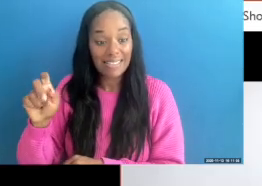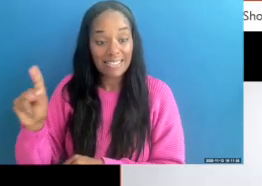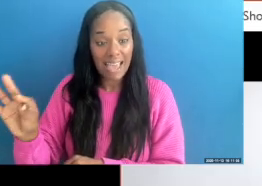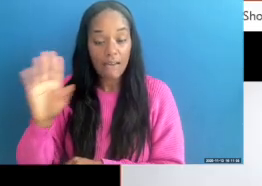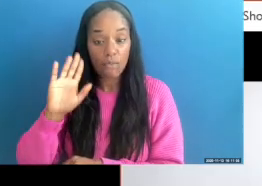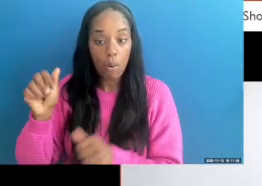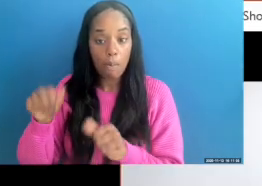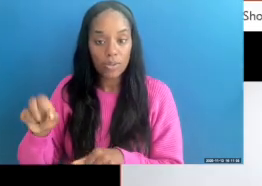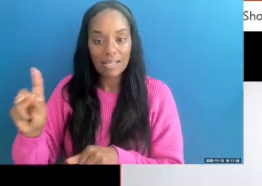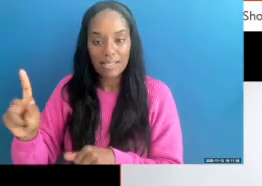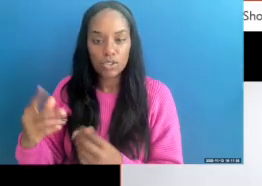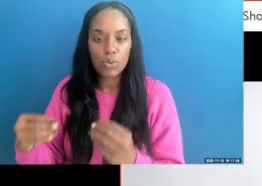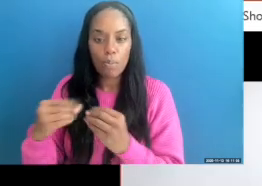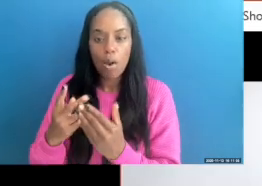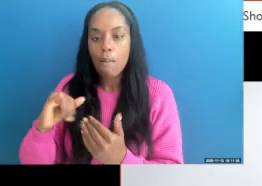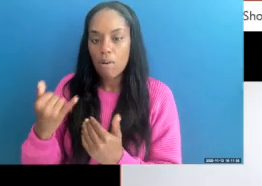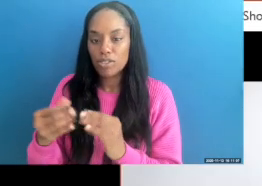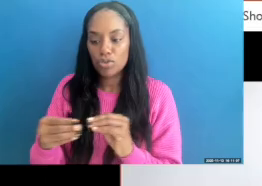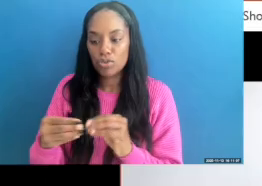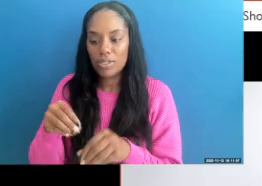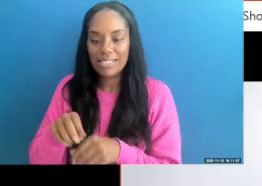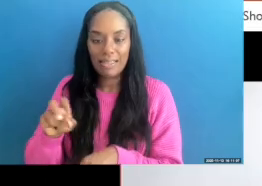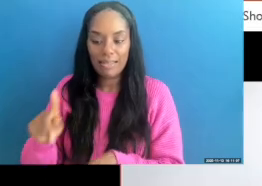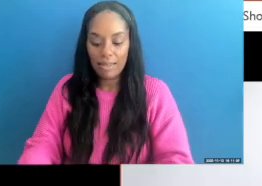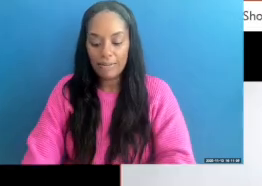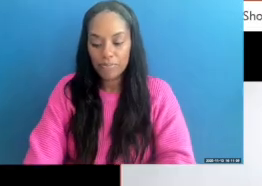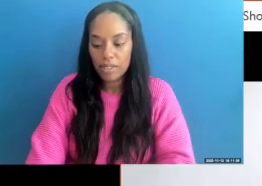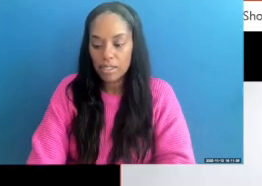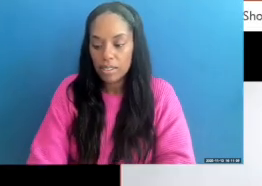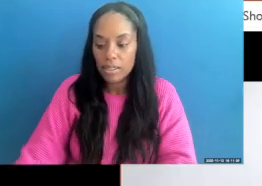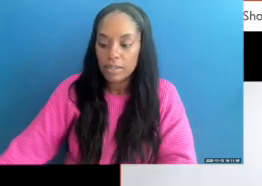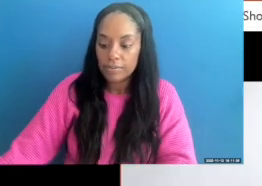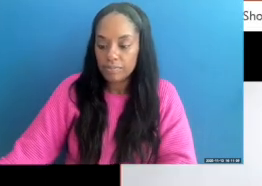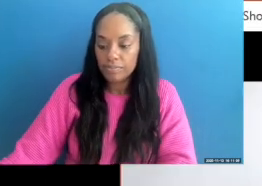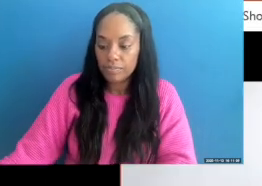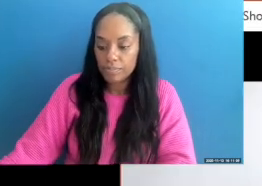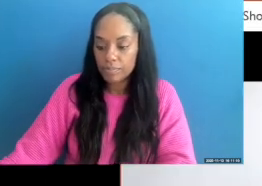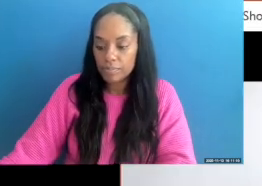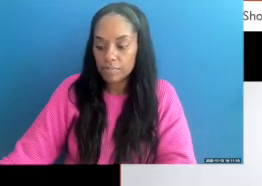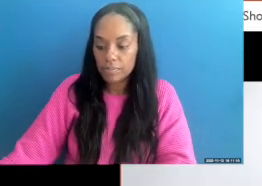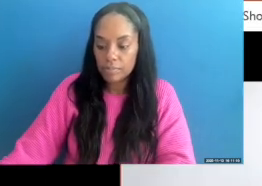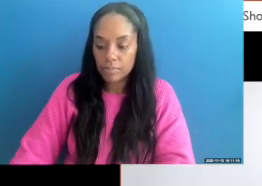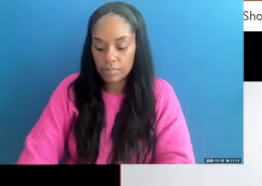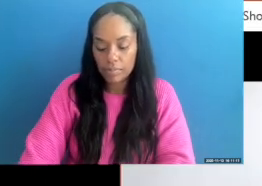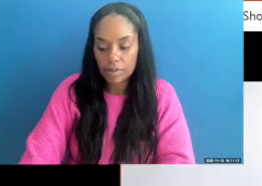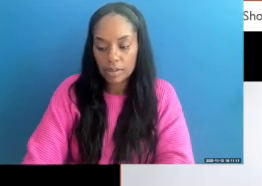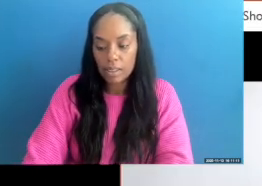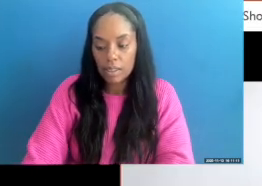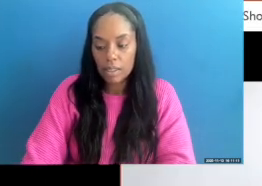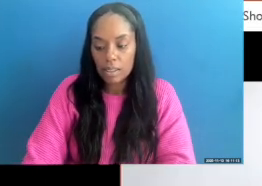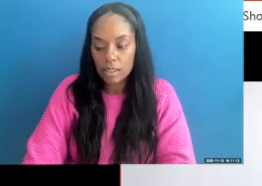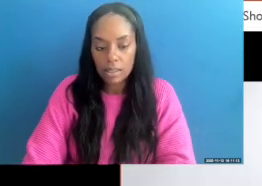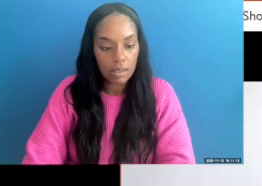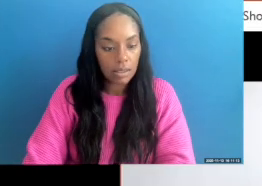staff also will drop a link to more project stories in the chat for those who are interested to watch other videos